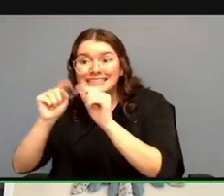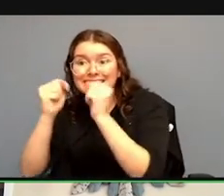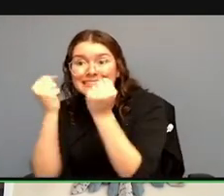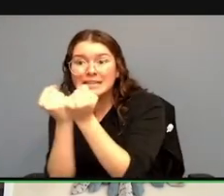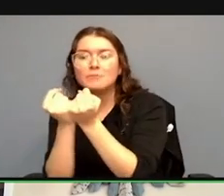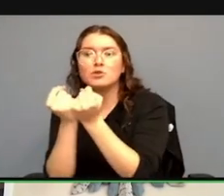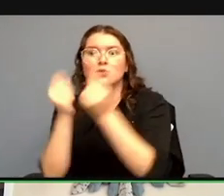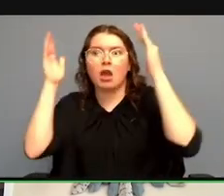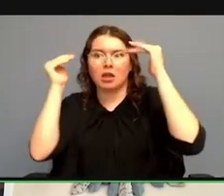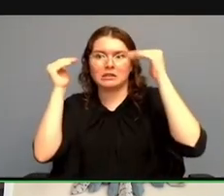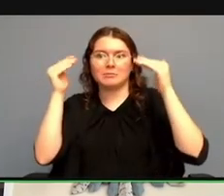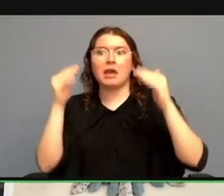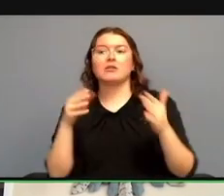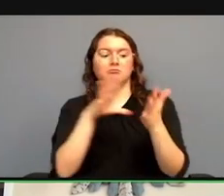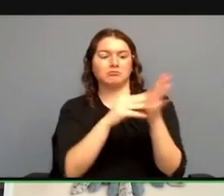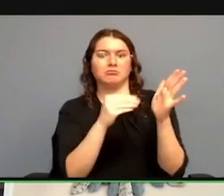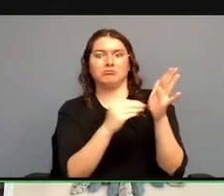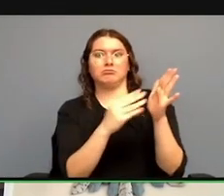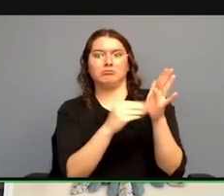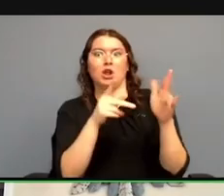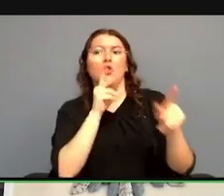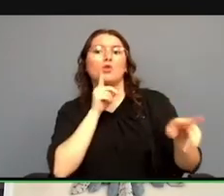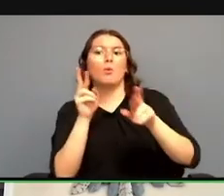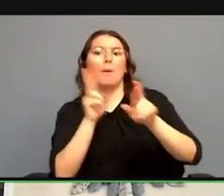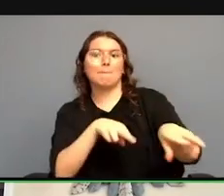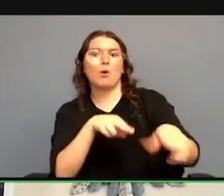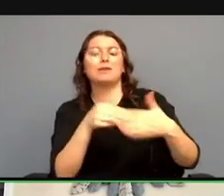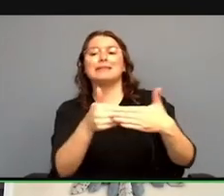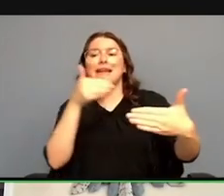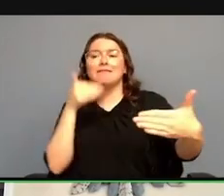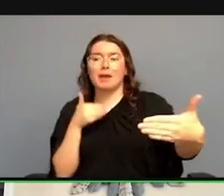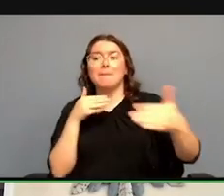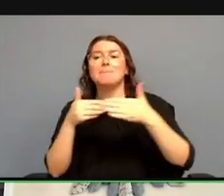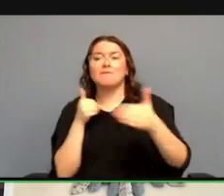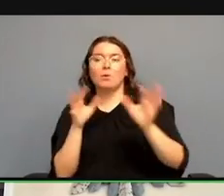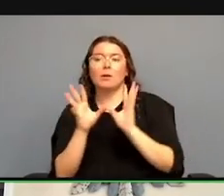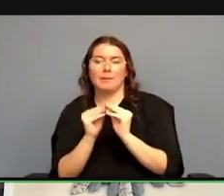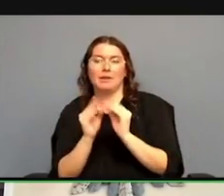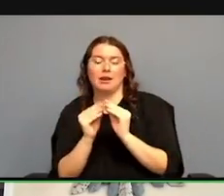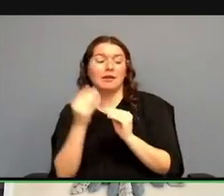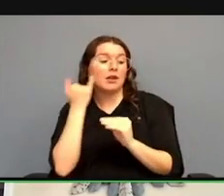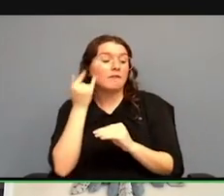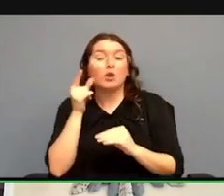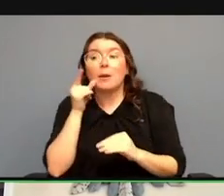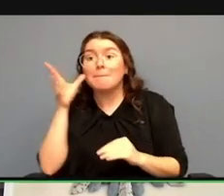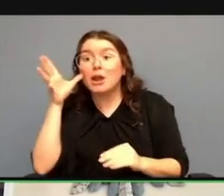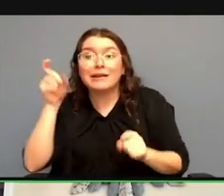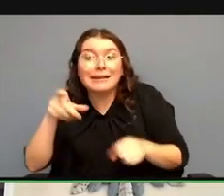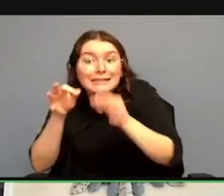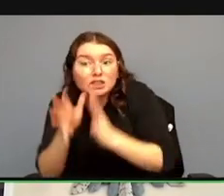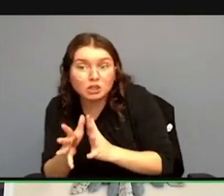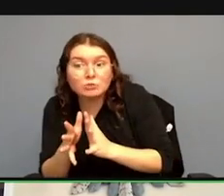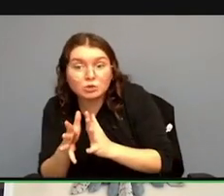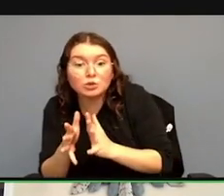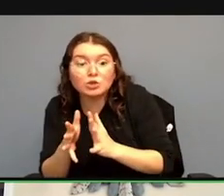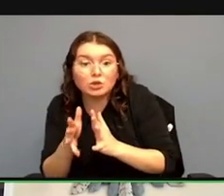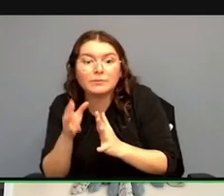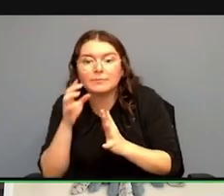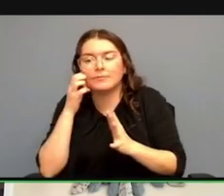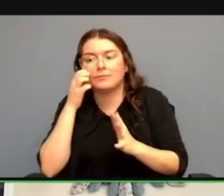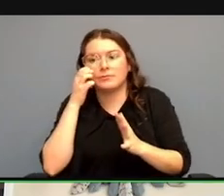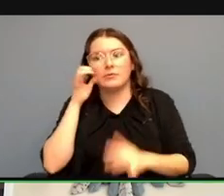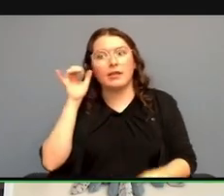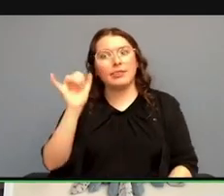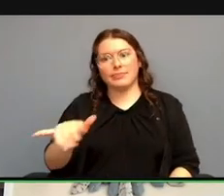of those reports in advance. And especially if you're a parent who needs an interpreter, that's going to really